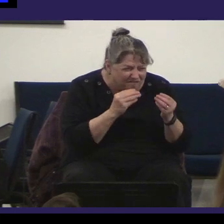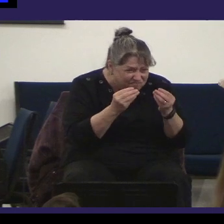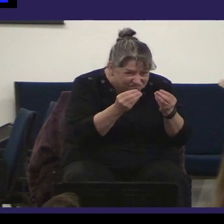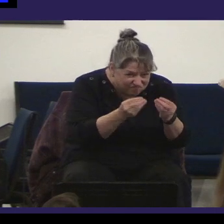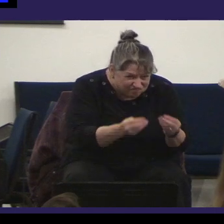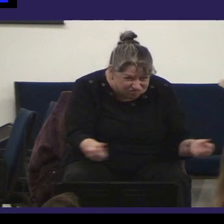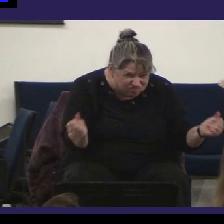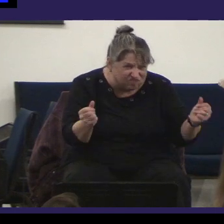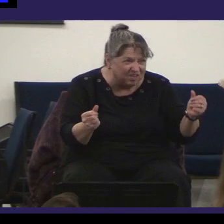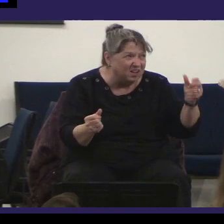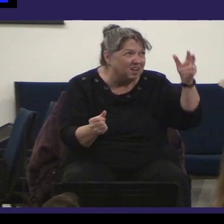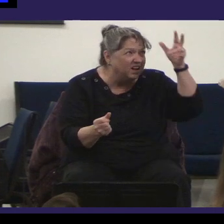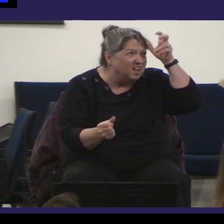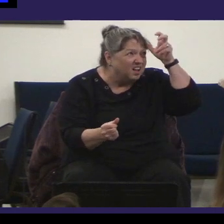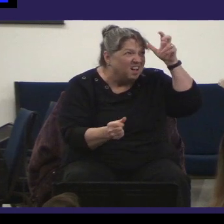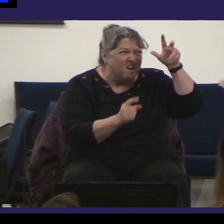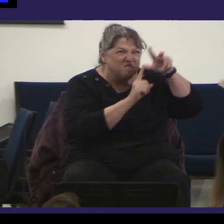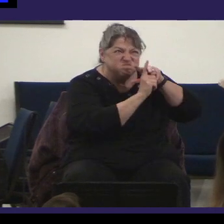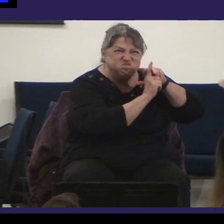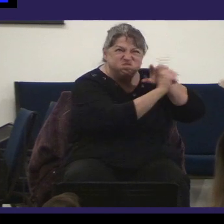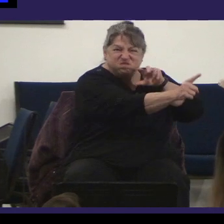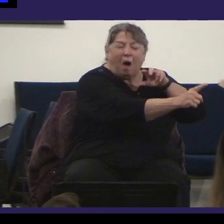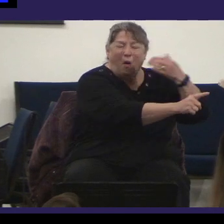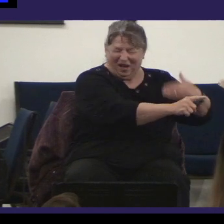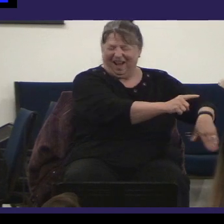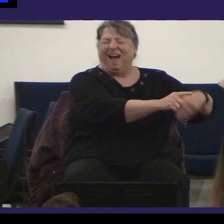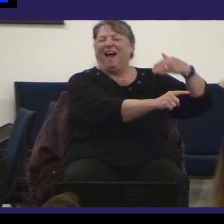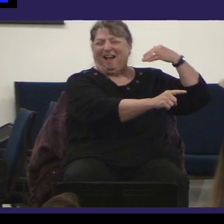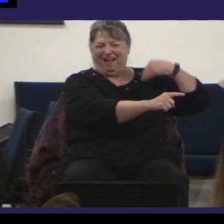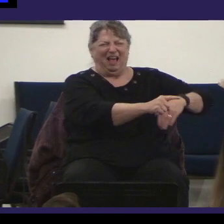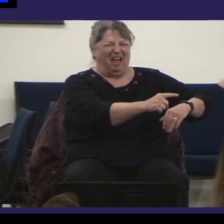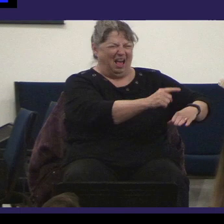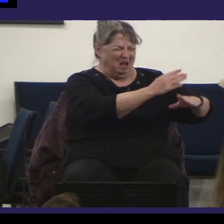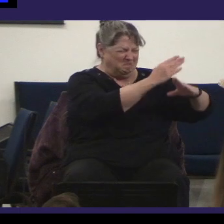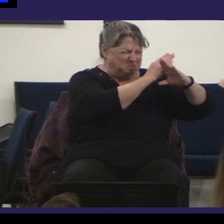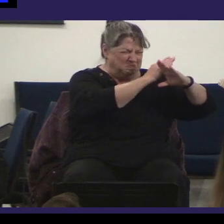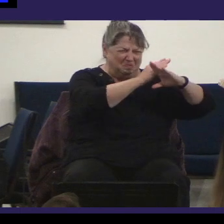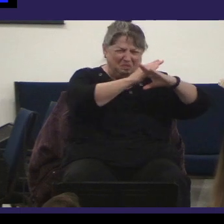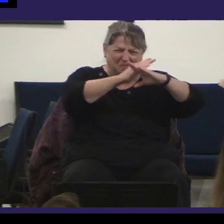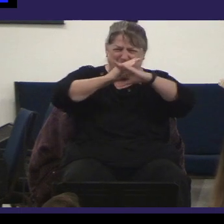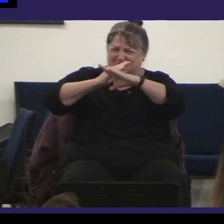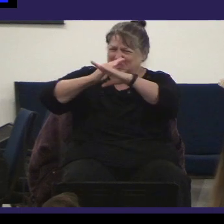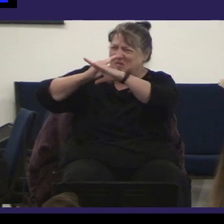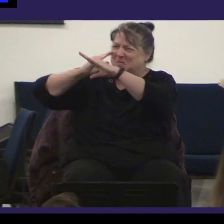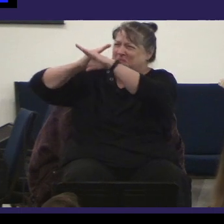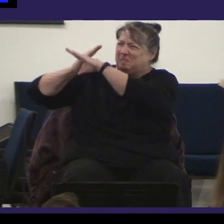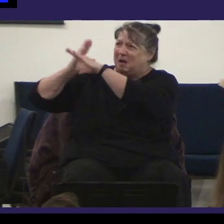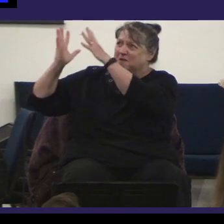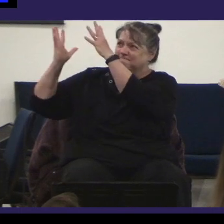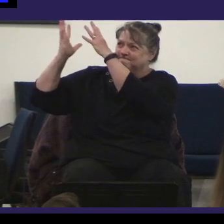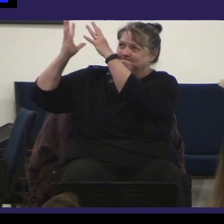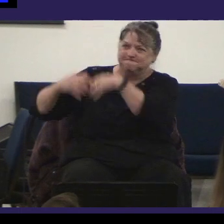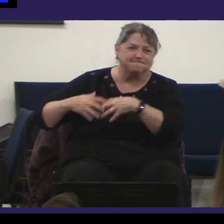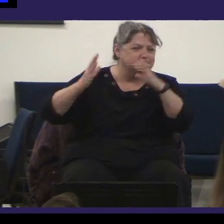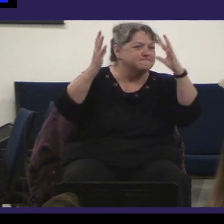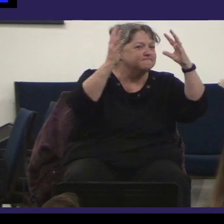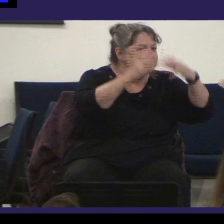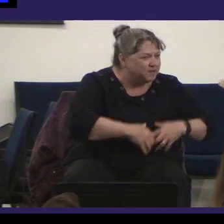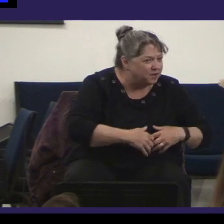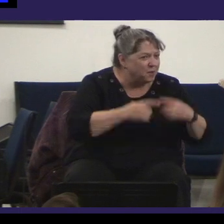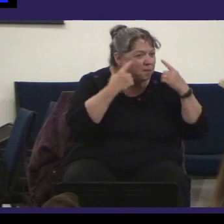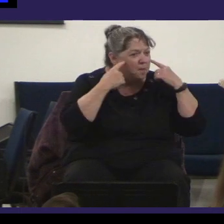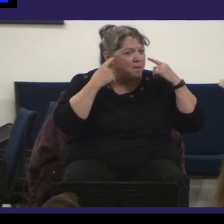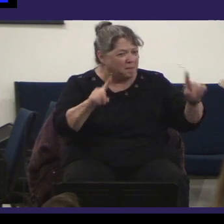flee. Watch the walls come crumbling down when the people of God sing. Hear